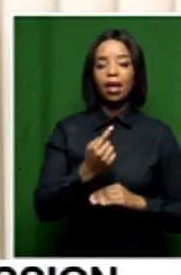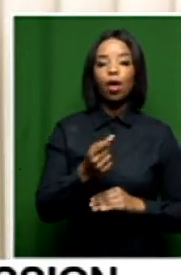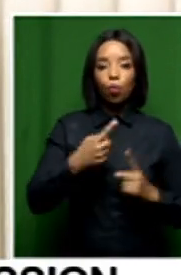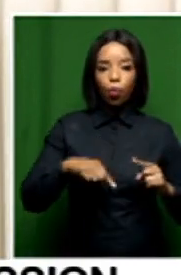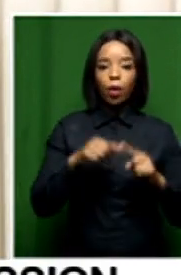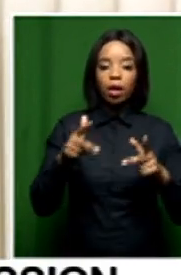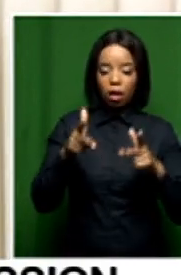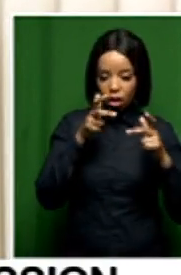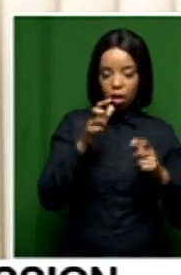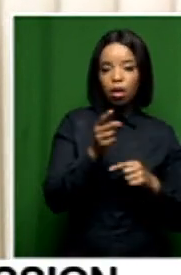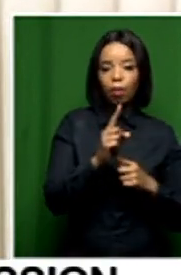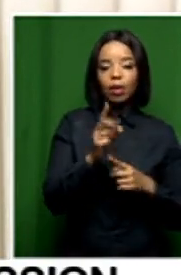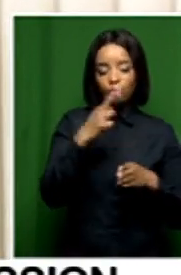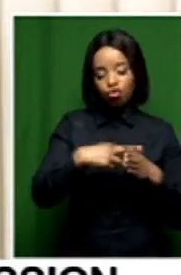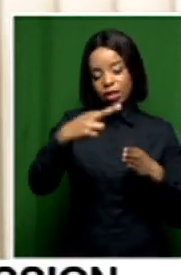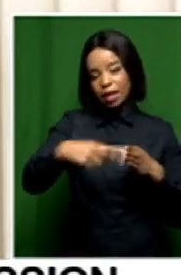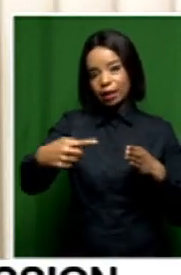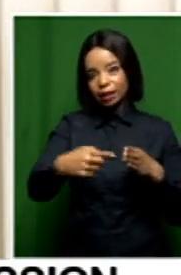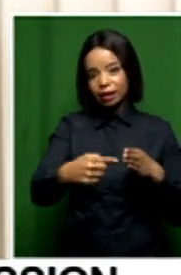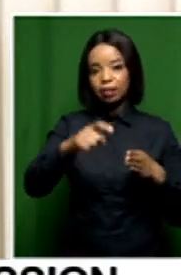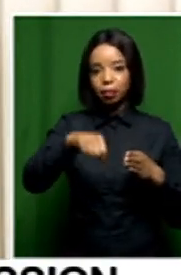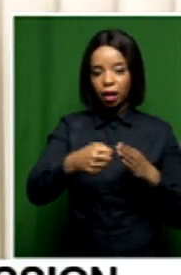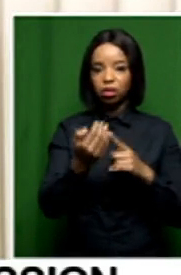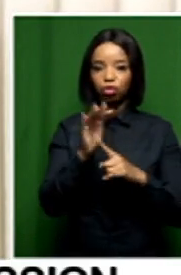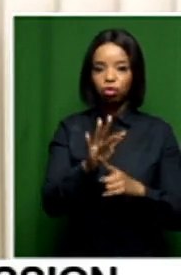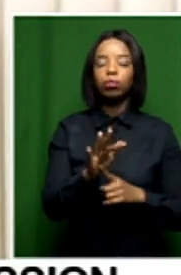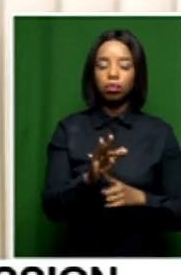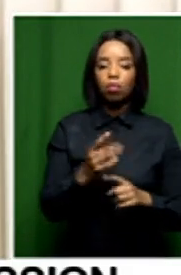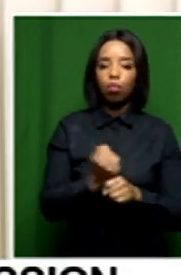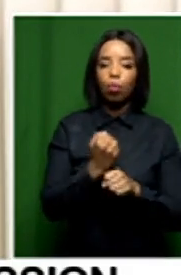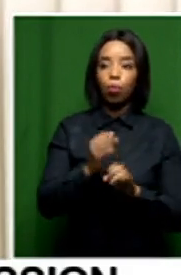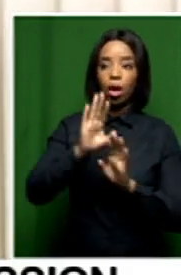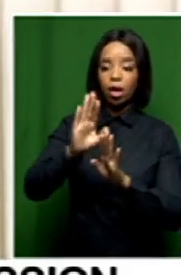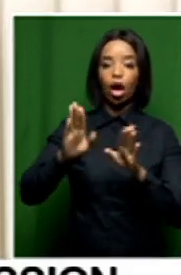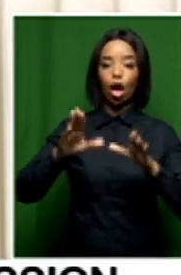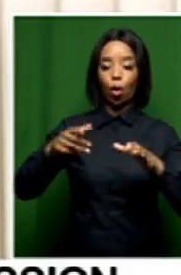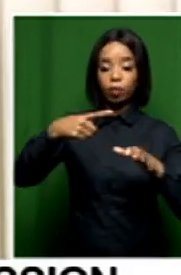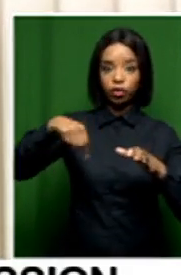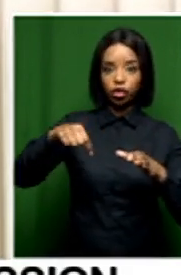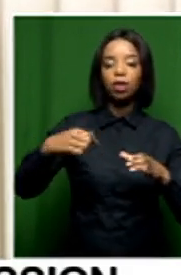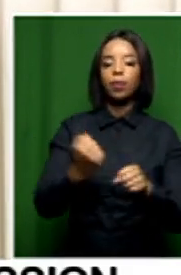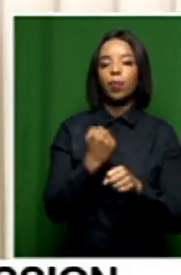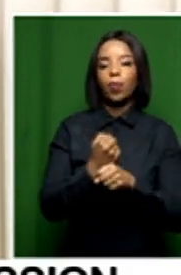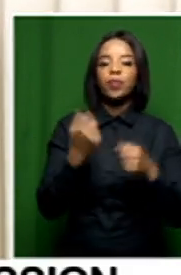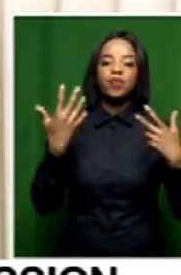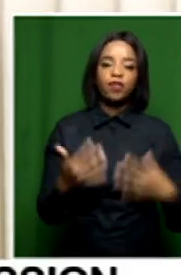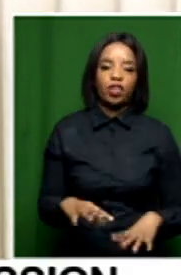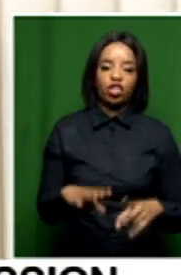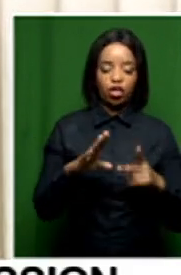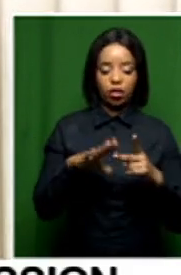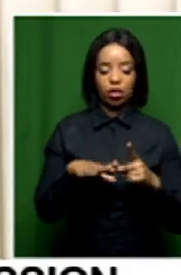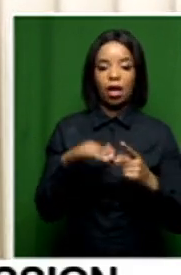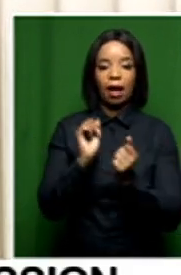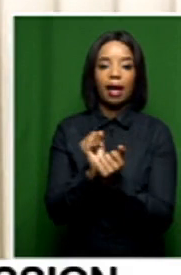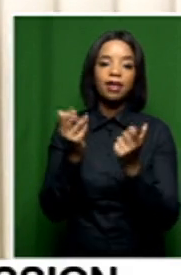results in which we're able to show that through the information, the work of the commission, this is what we've been able to solve. These are the people we've managed to arrest, and